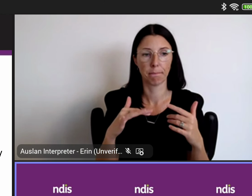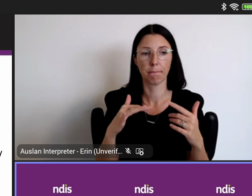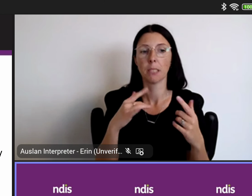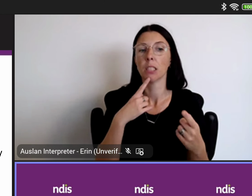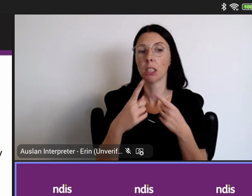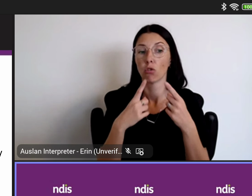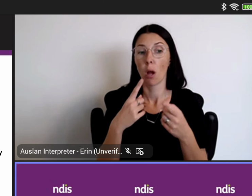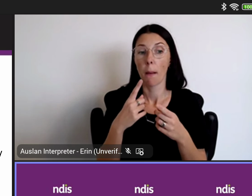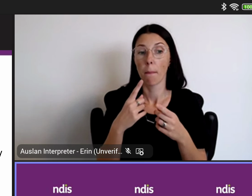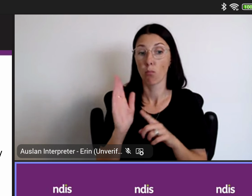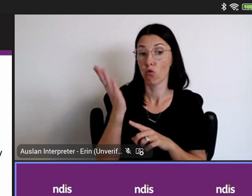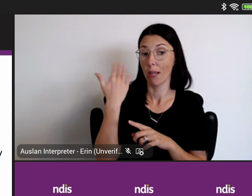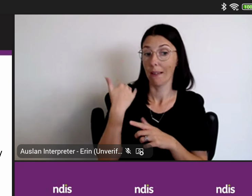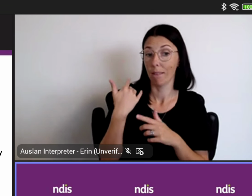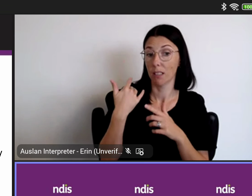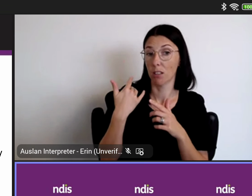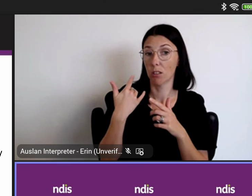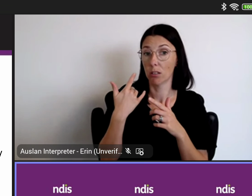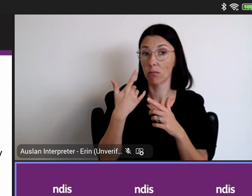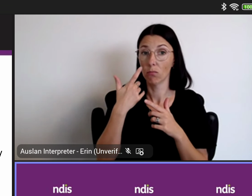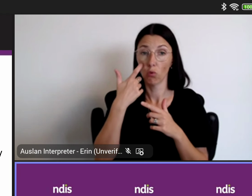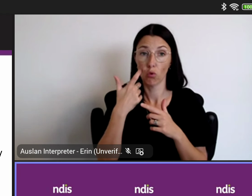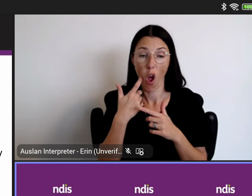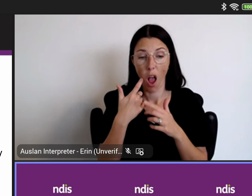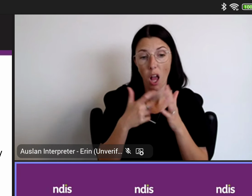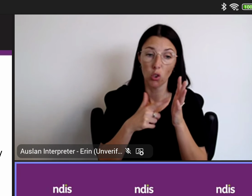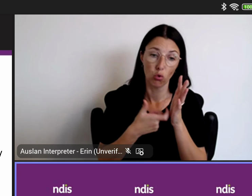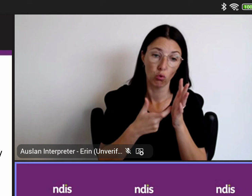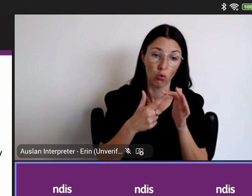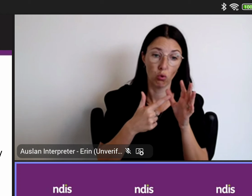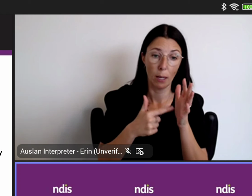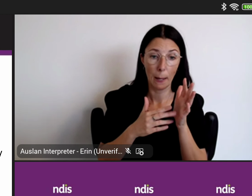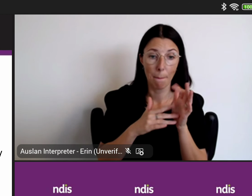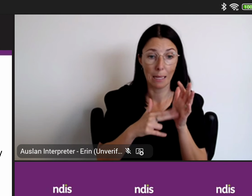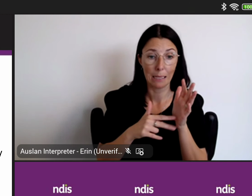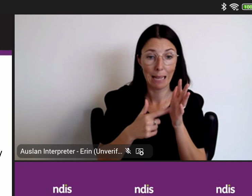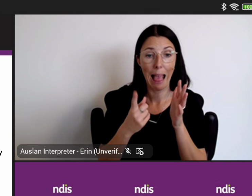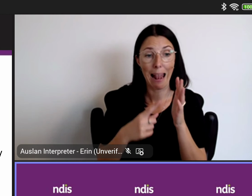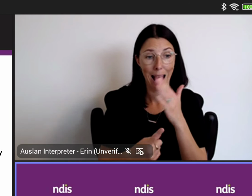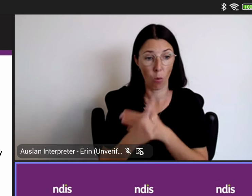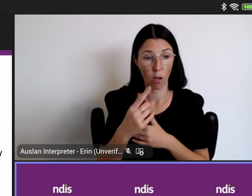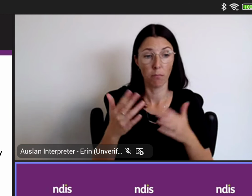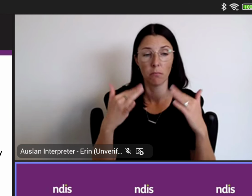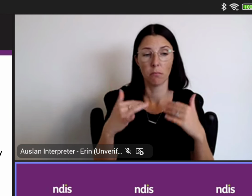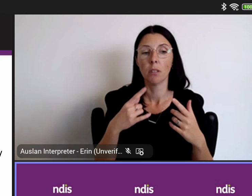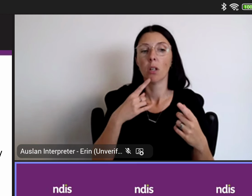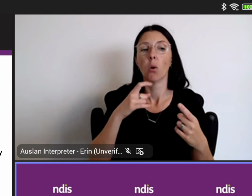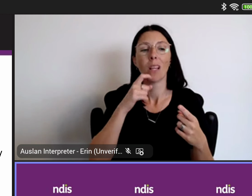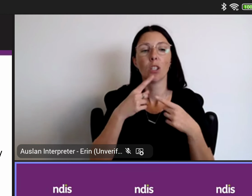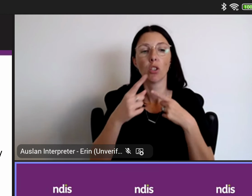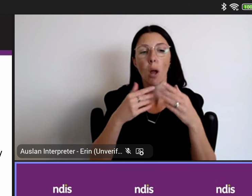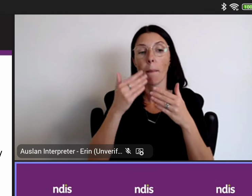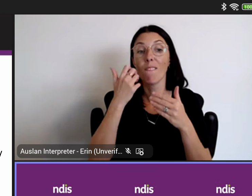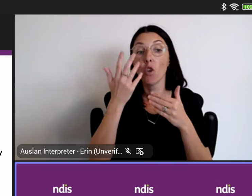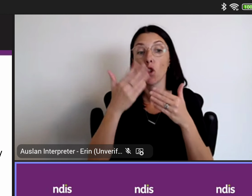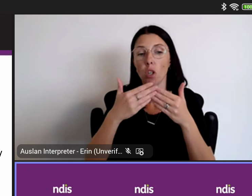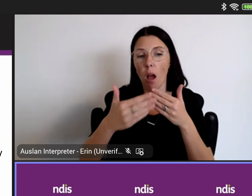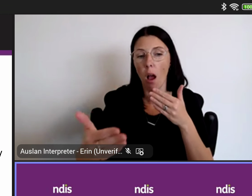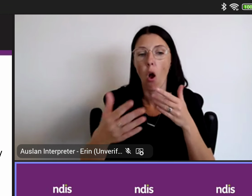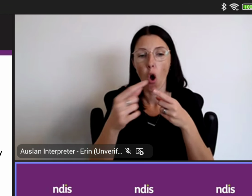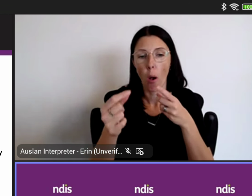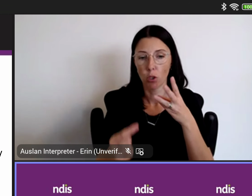describes future treatment options and expected outcomes of those treatments. The primary disability